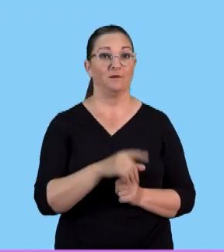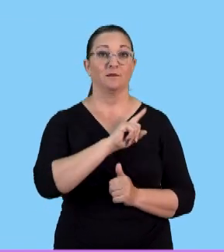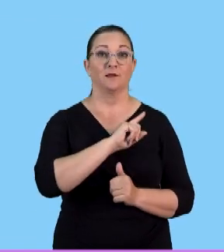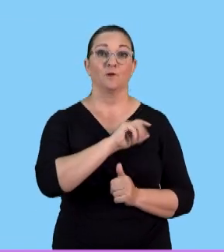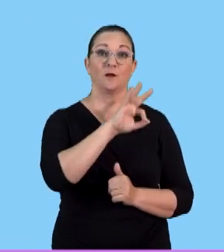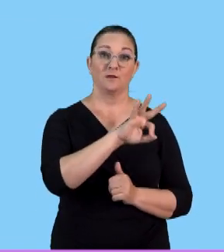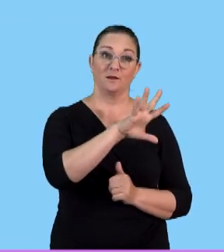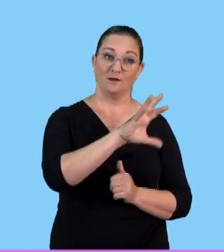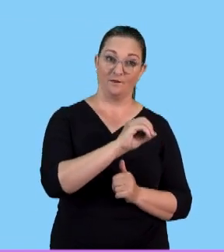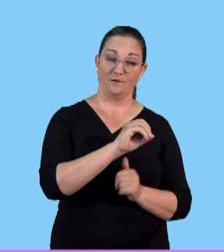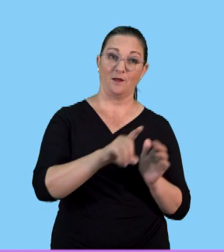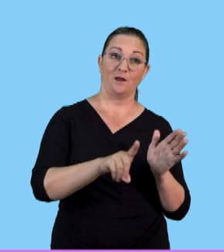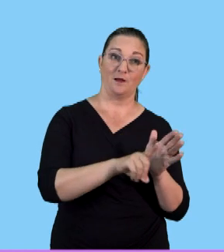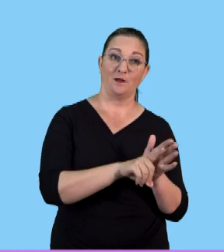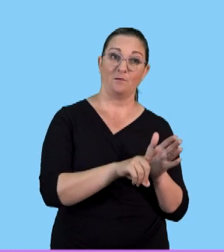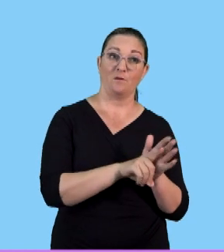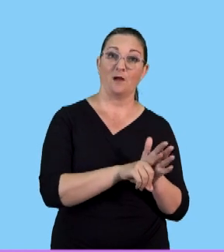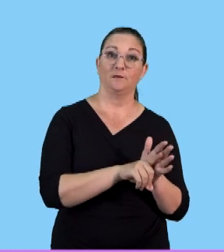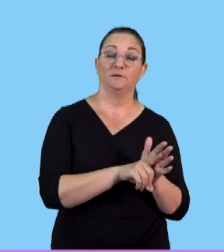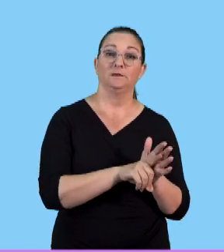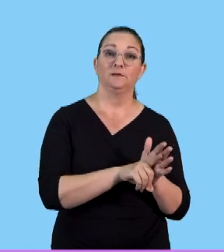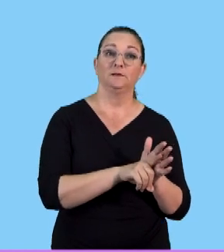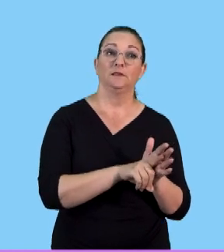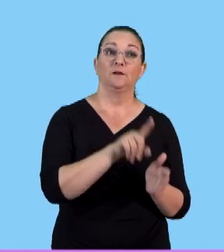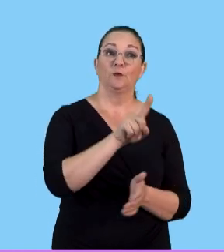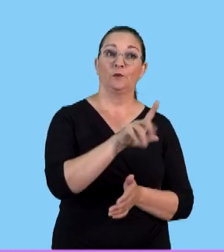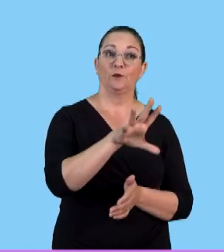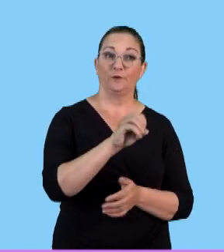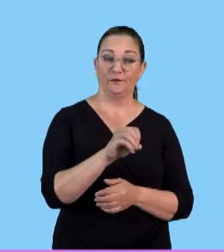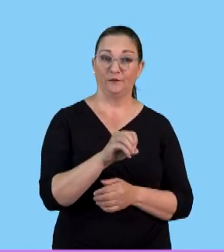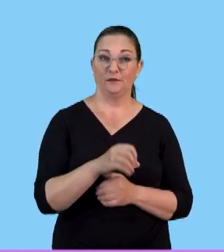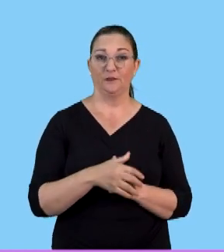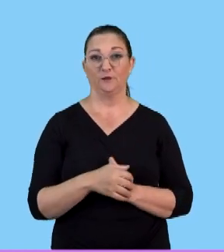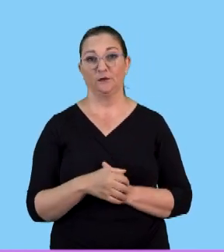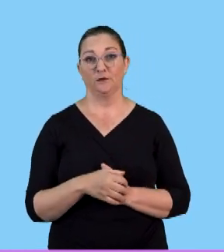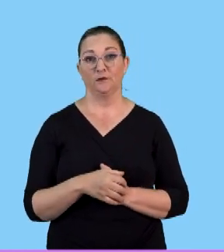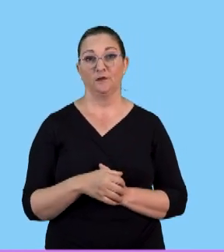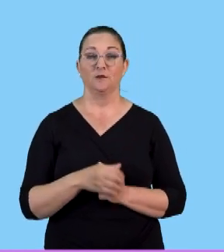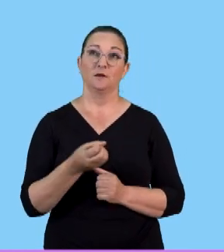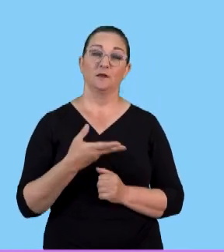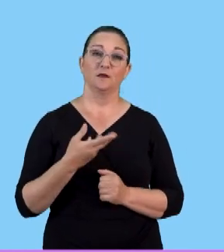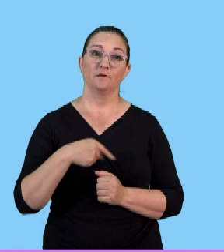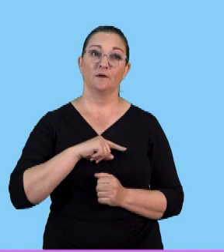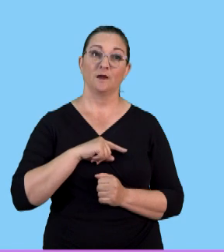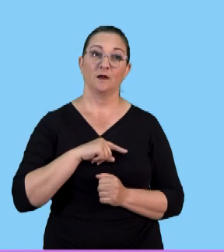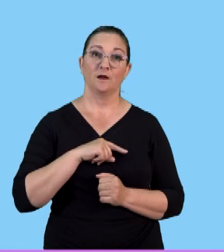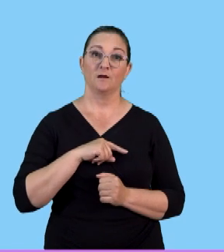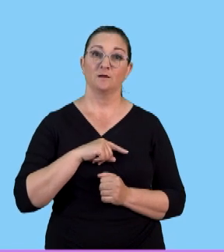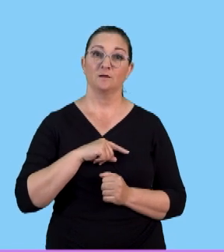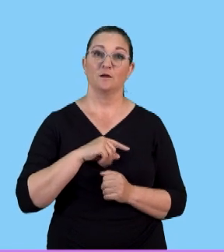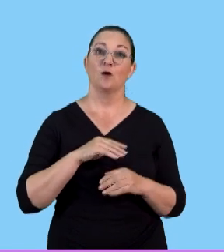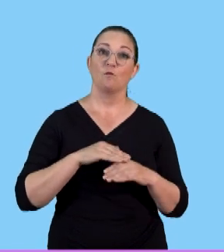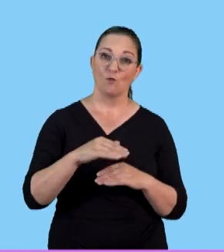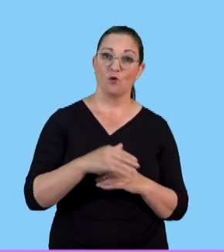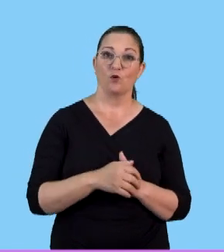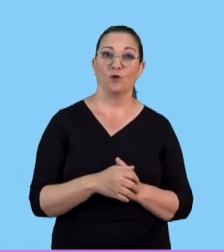to be 350 minus 150. So that will give us more.